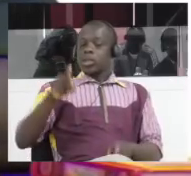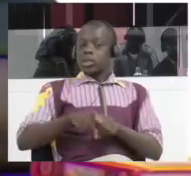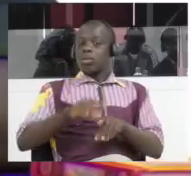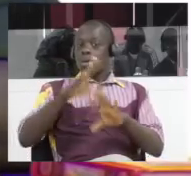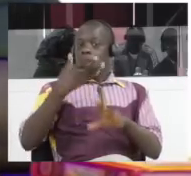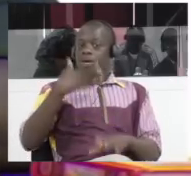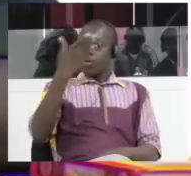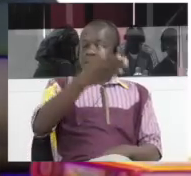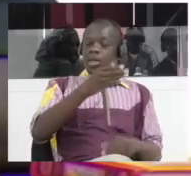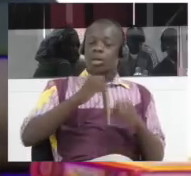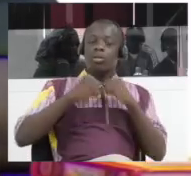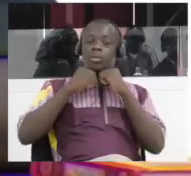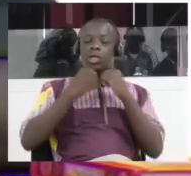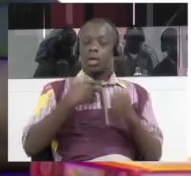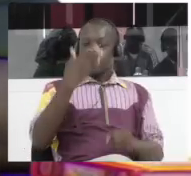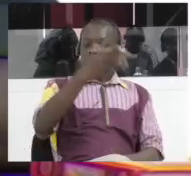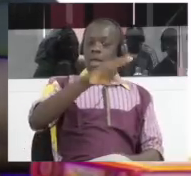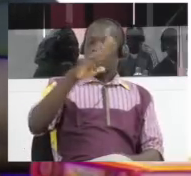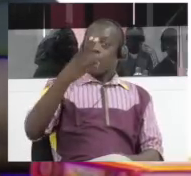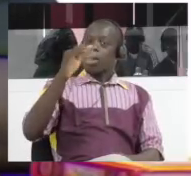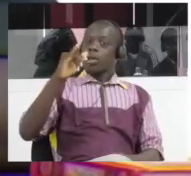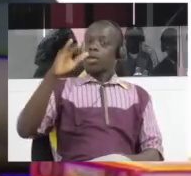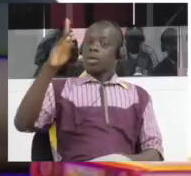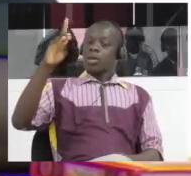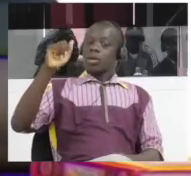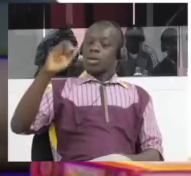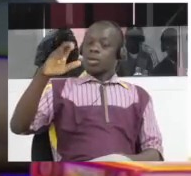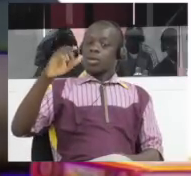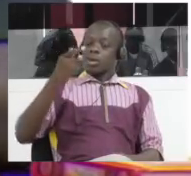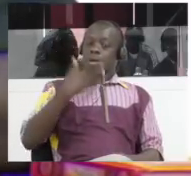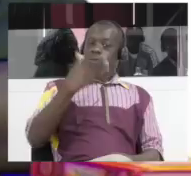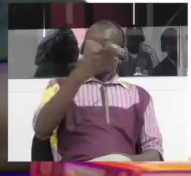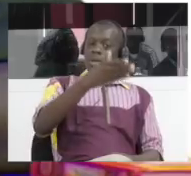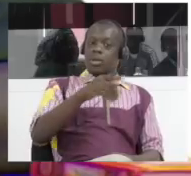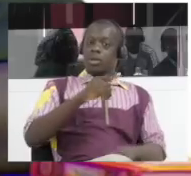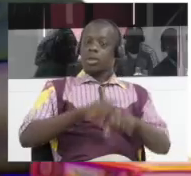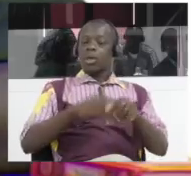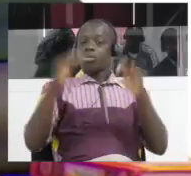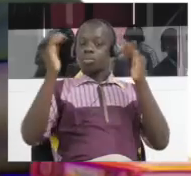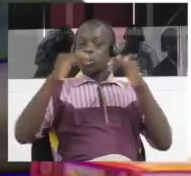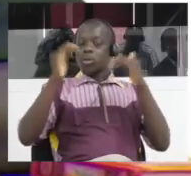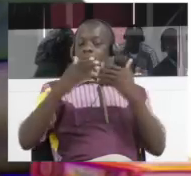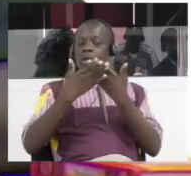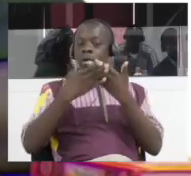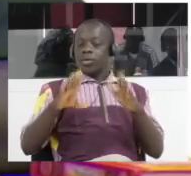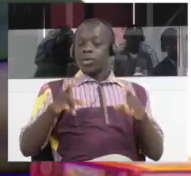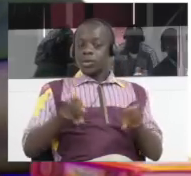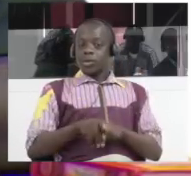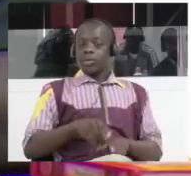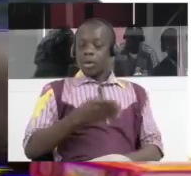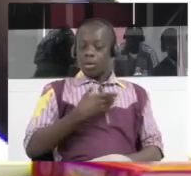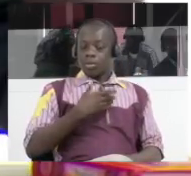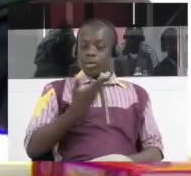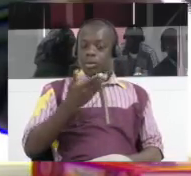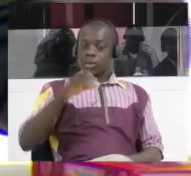House. Sabali was in State House then. Haidare was there. And then when the meeting broke up, we had multitasking. I think